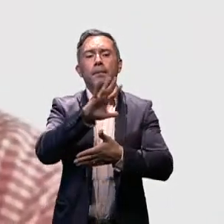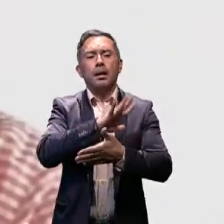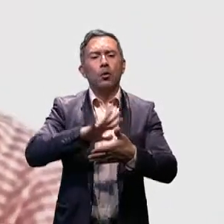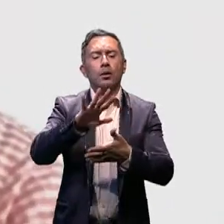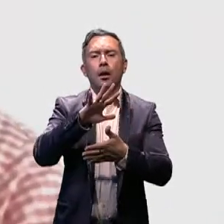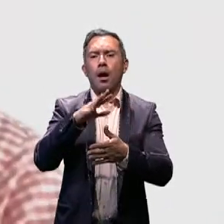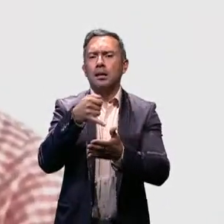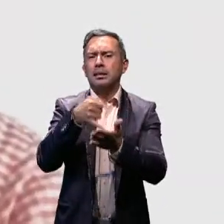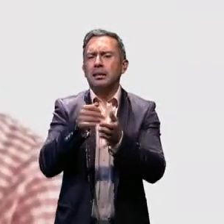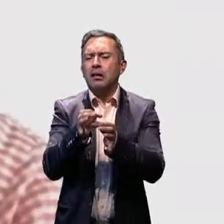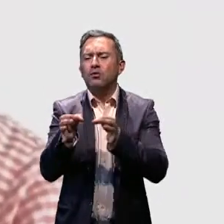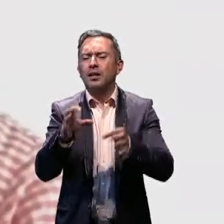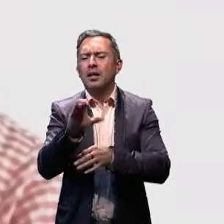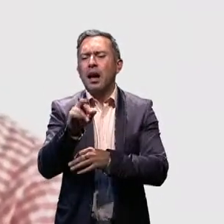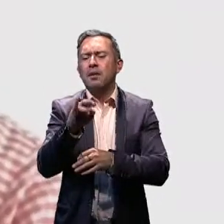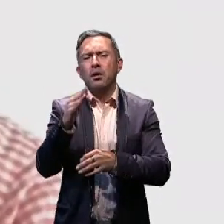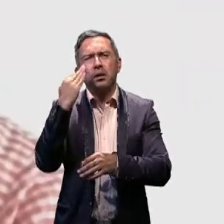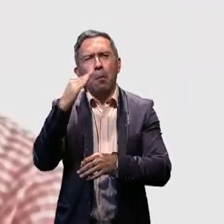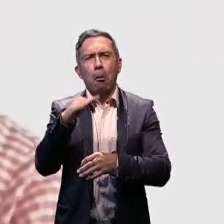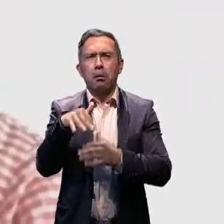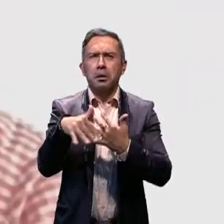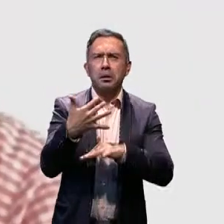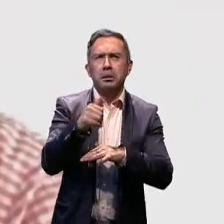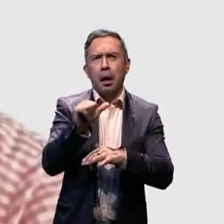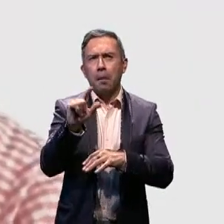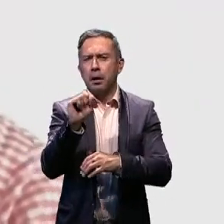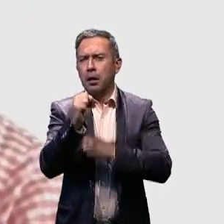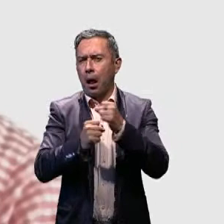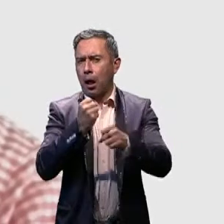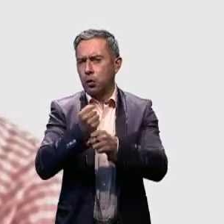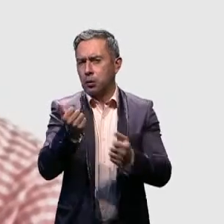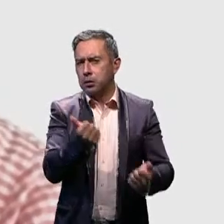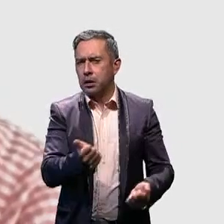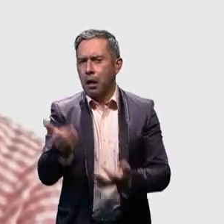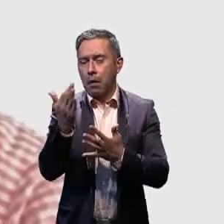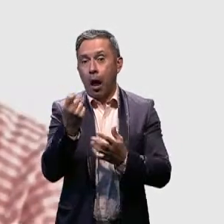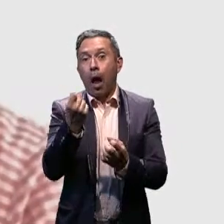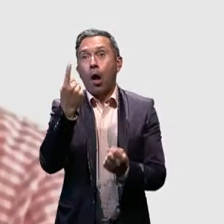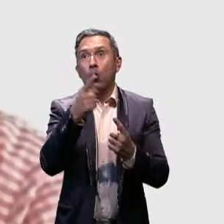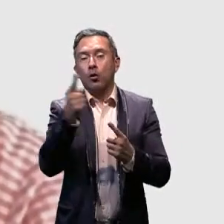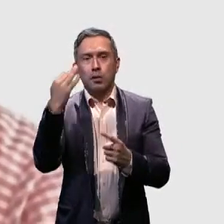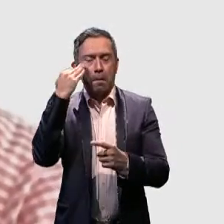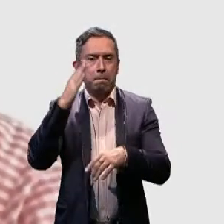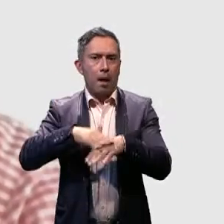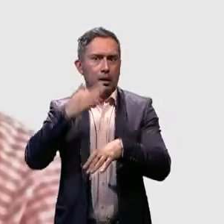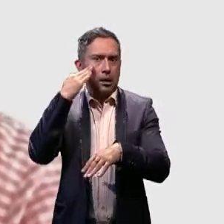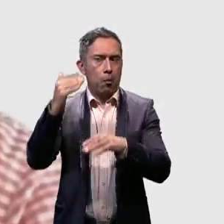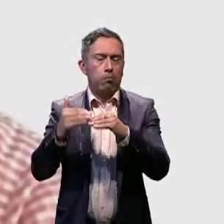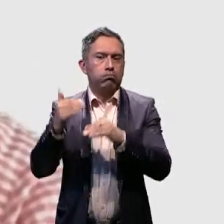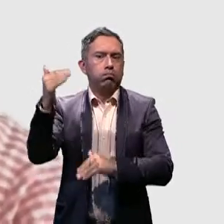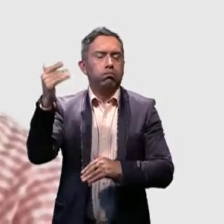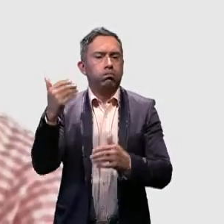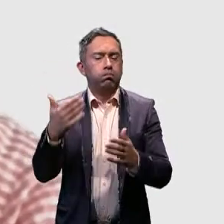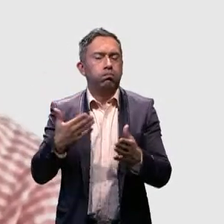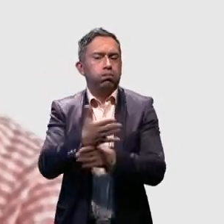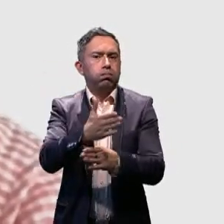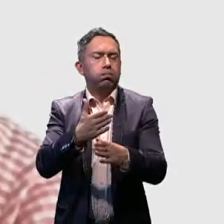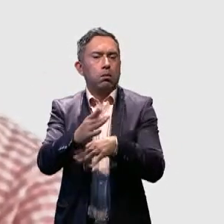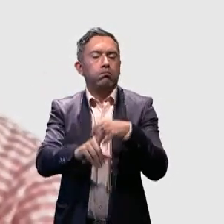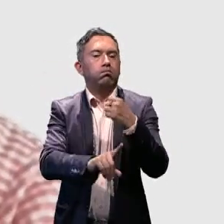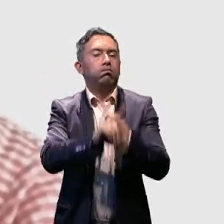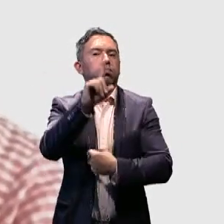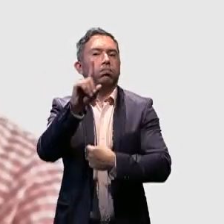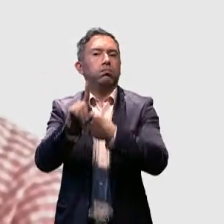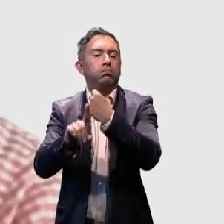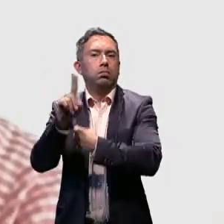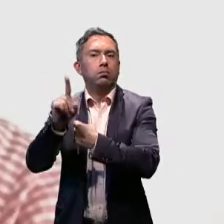phenomena that have come to Latin America and the Caribbean in the last 15, 20 years, sometimes more, and that